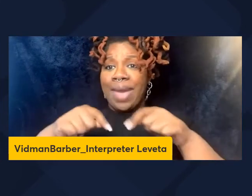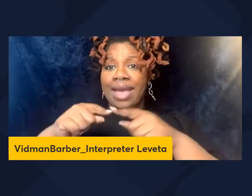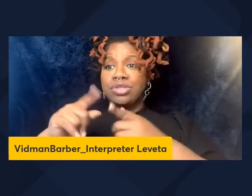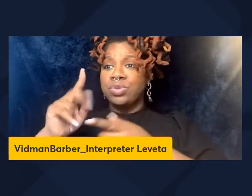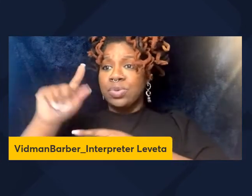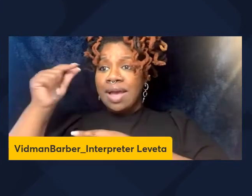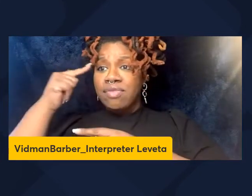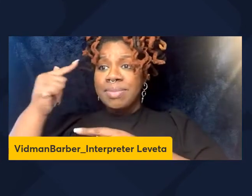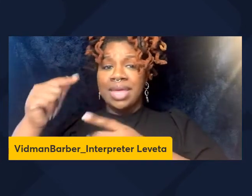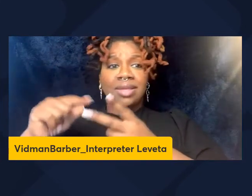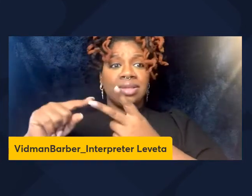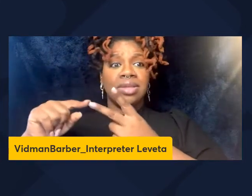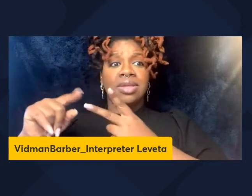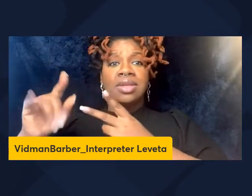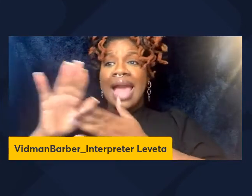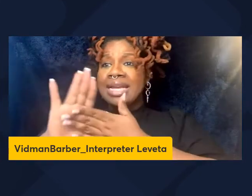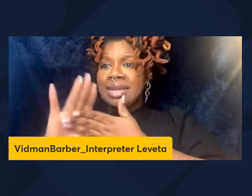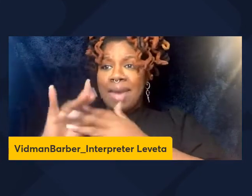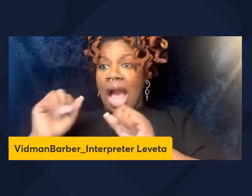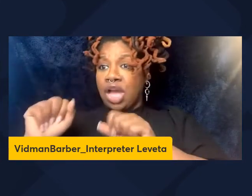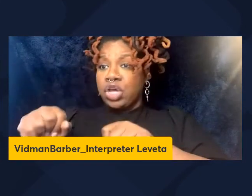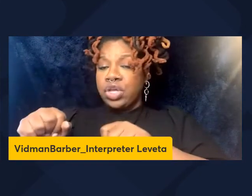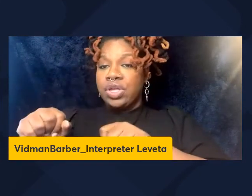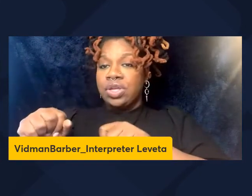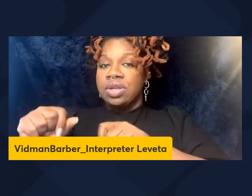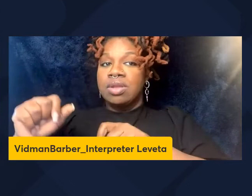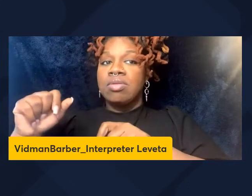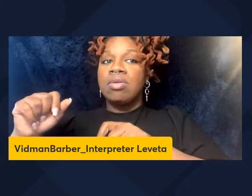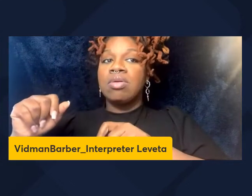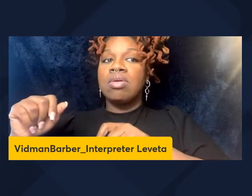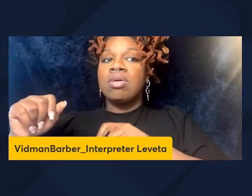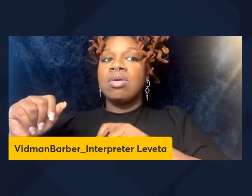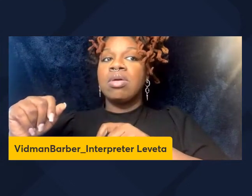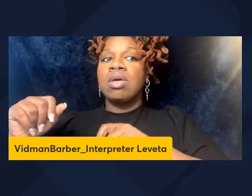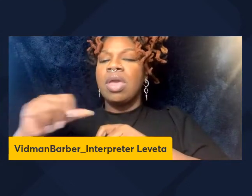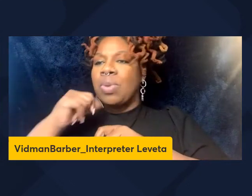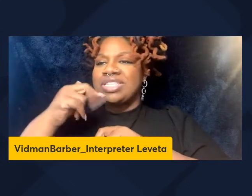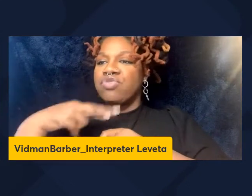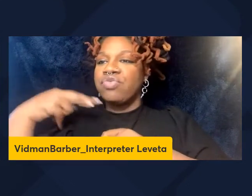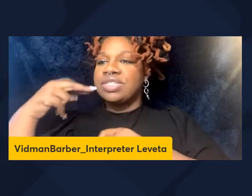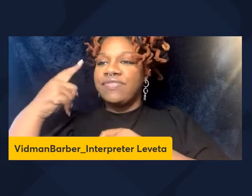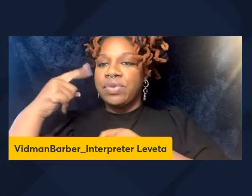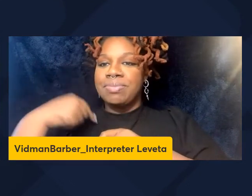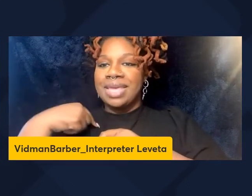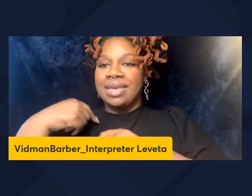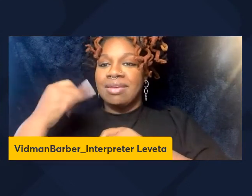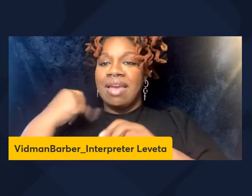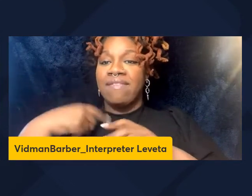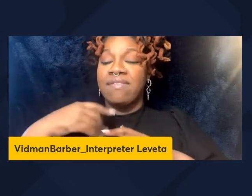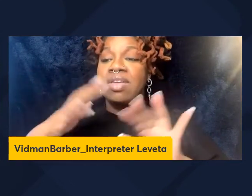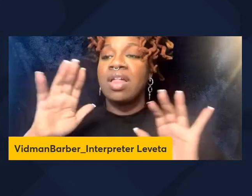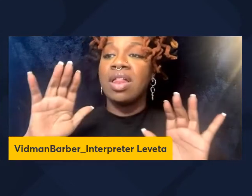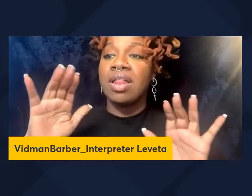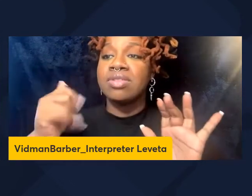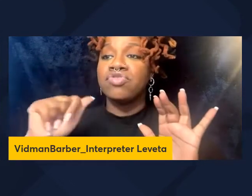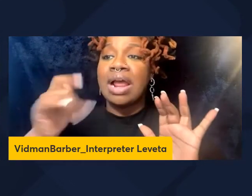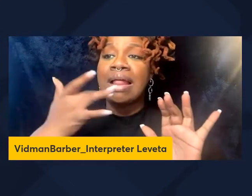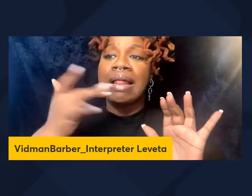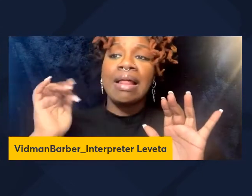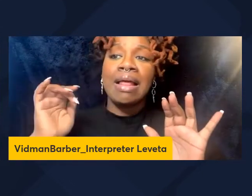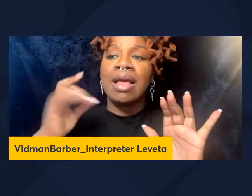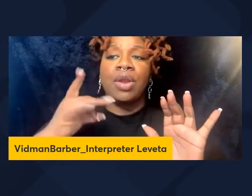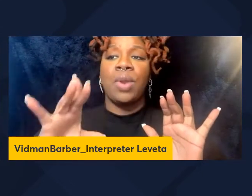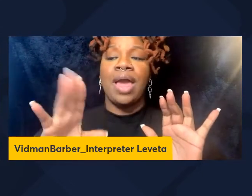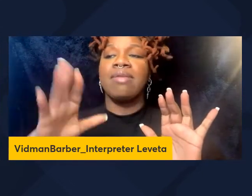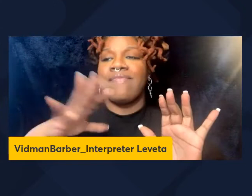academia. And so none of this was really risky, because I knew that I could go back to where I was if I didn't like what I was doing. And so